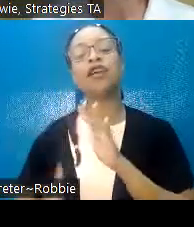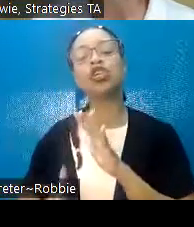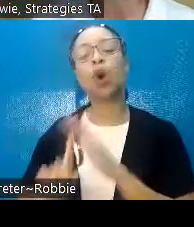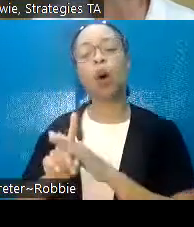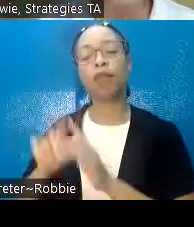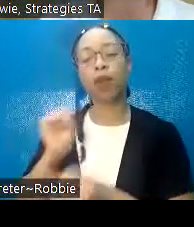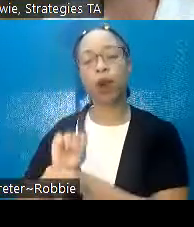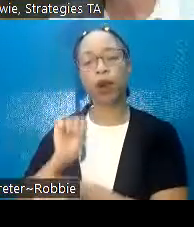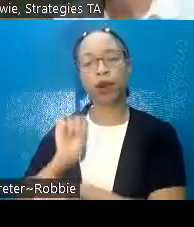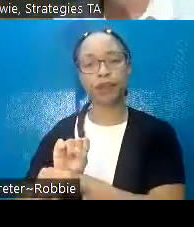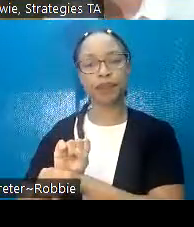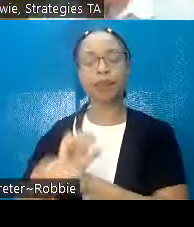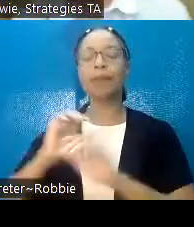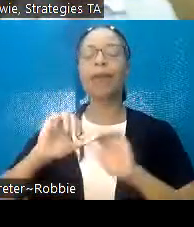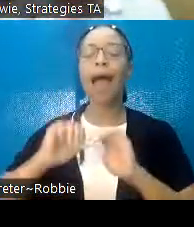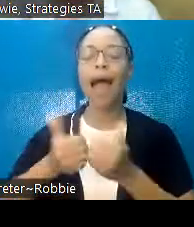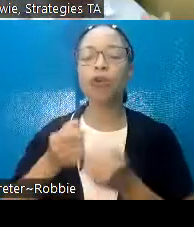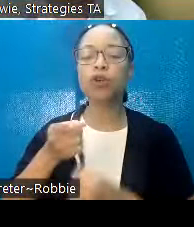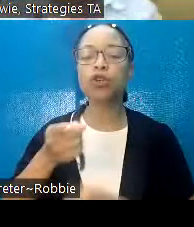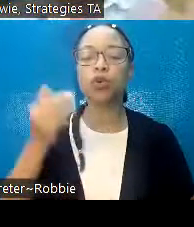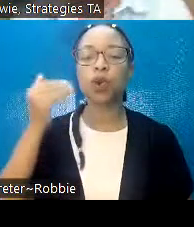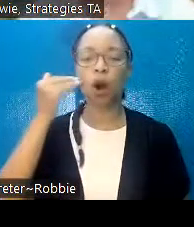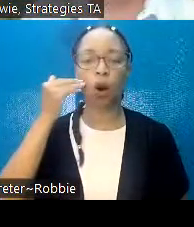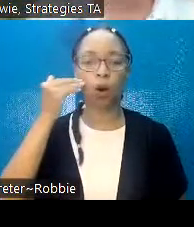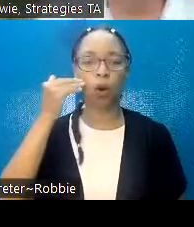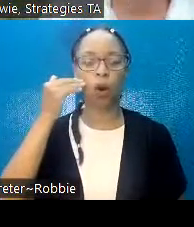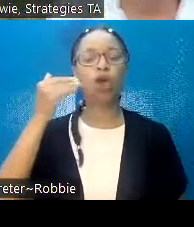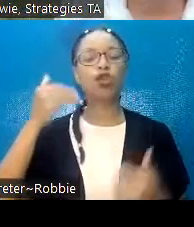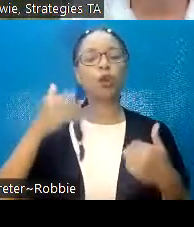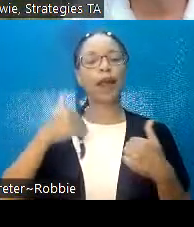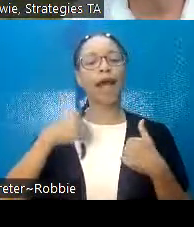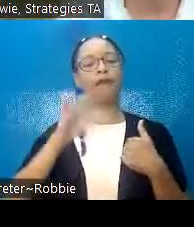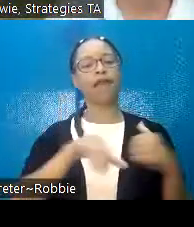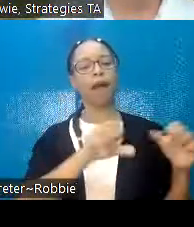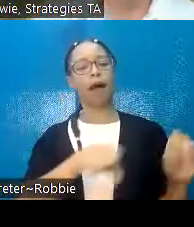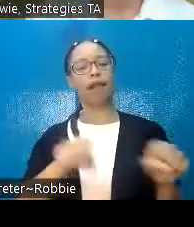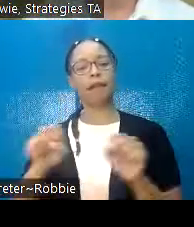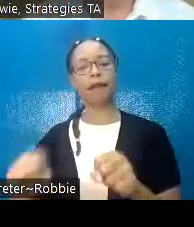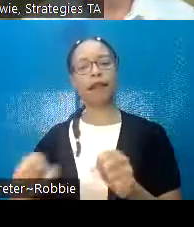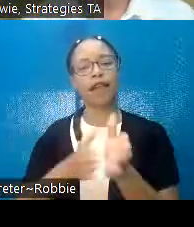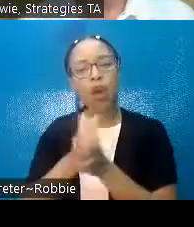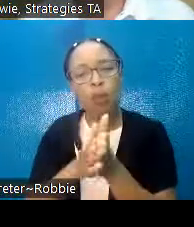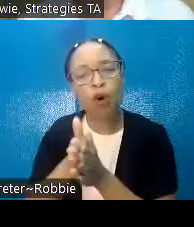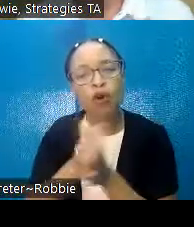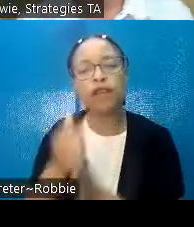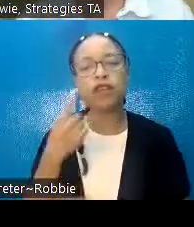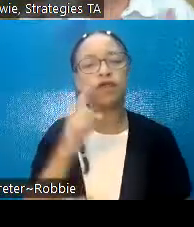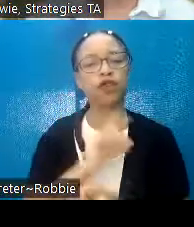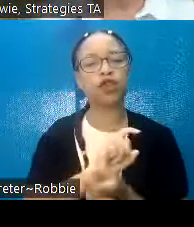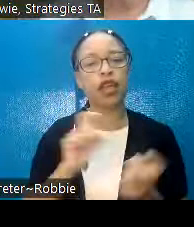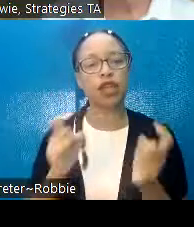right? How would you know you would have capacity for motivation for change?